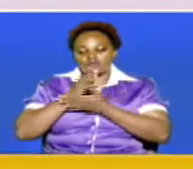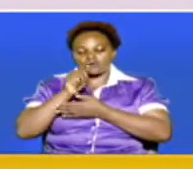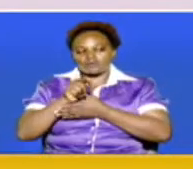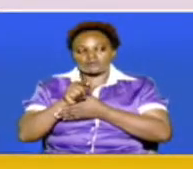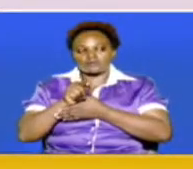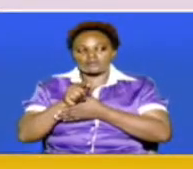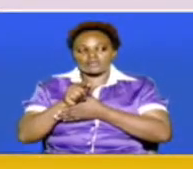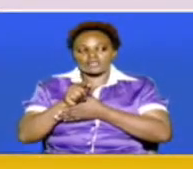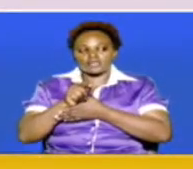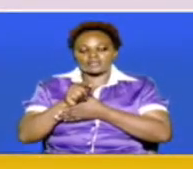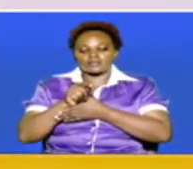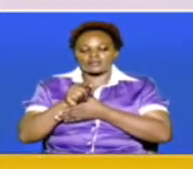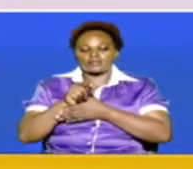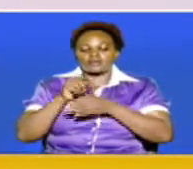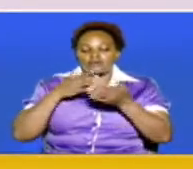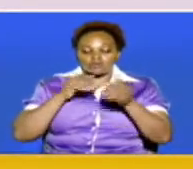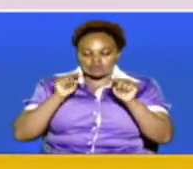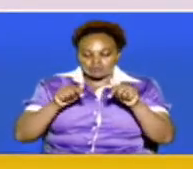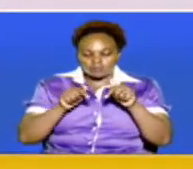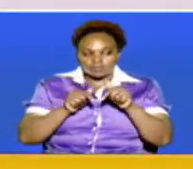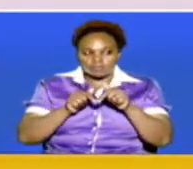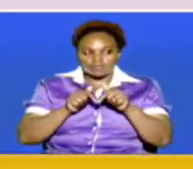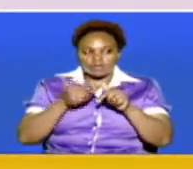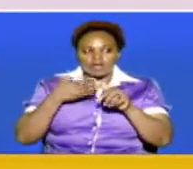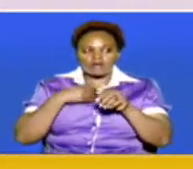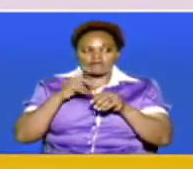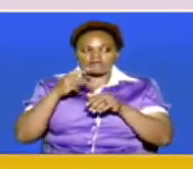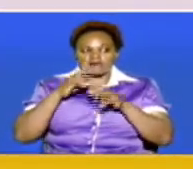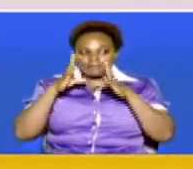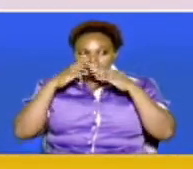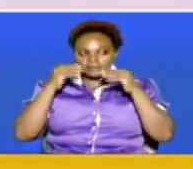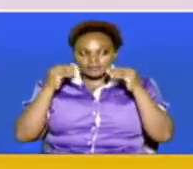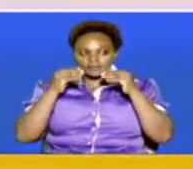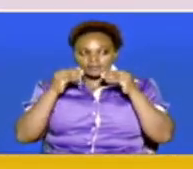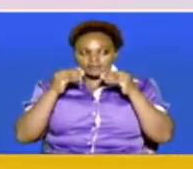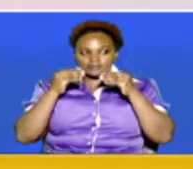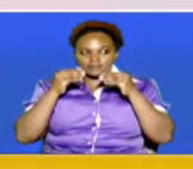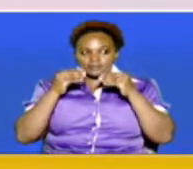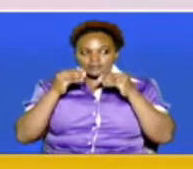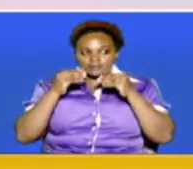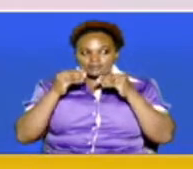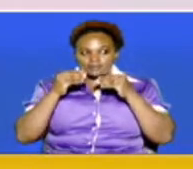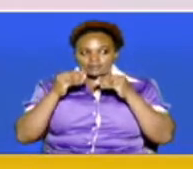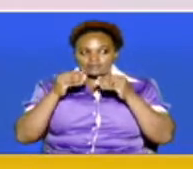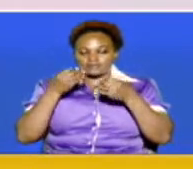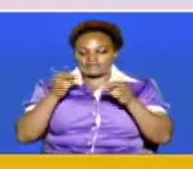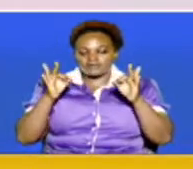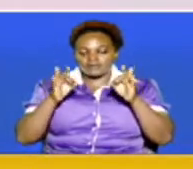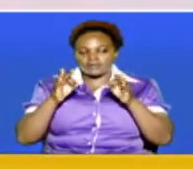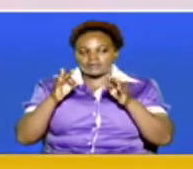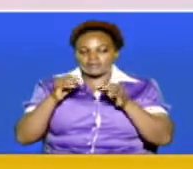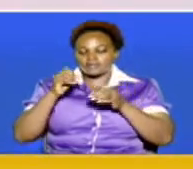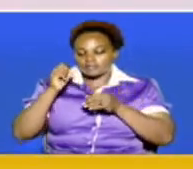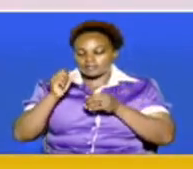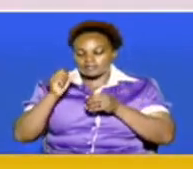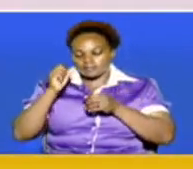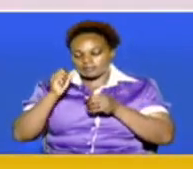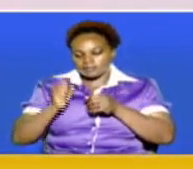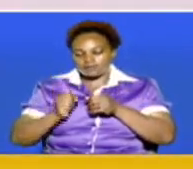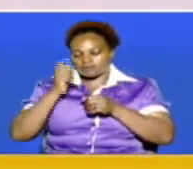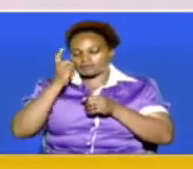of self-determination that today you see our first president of the independent free Republic of South